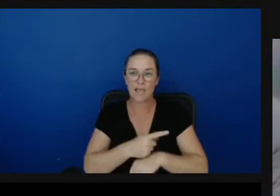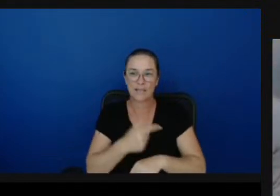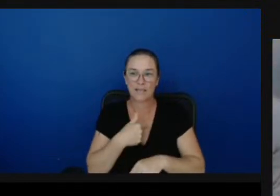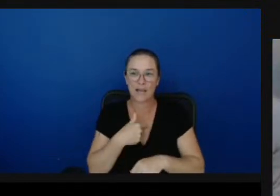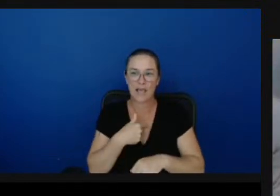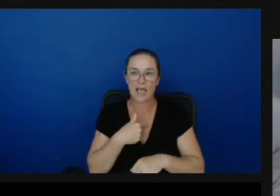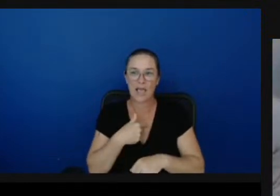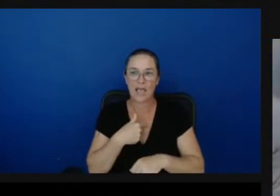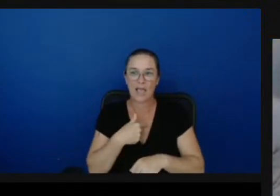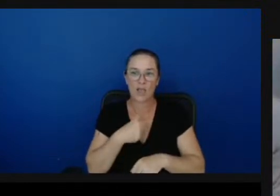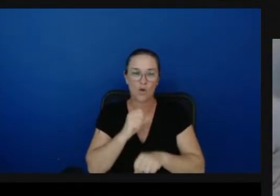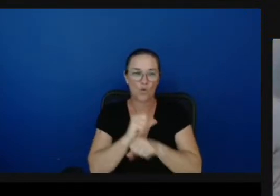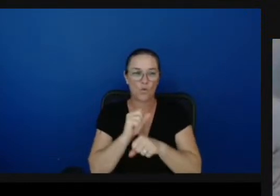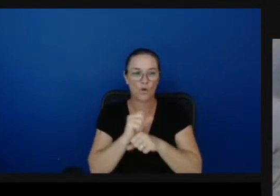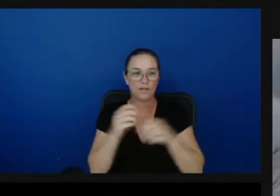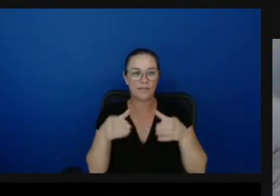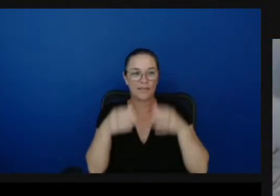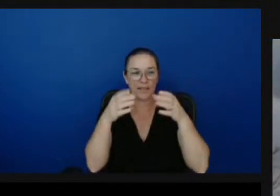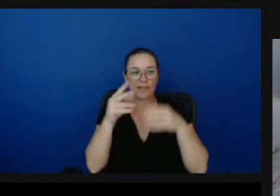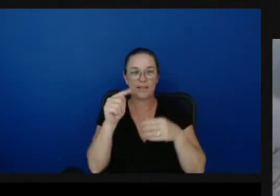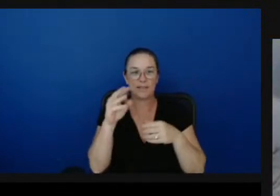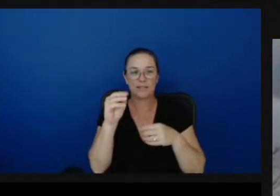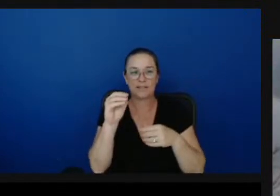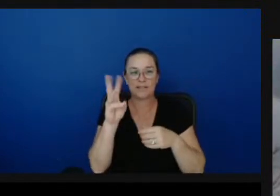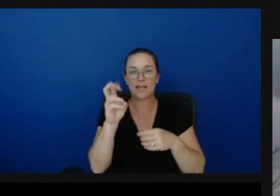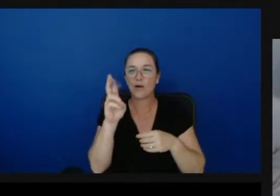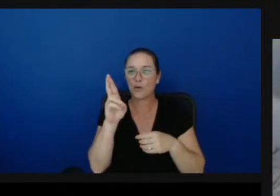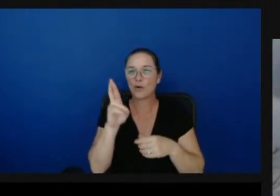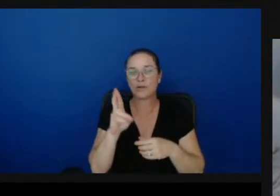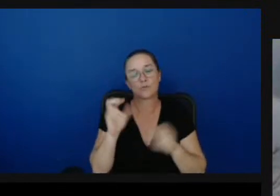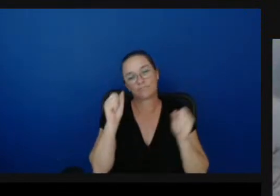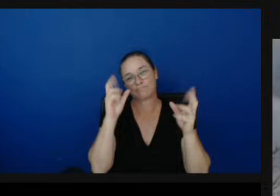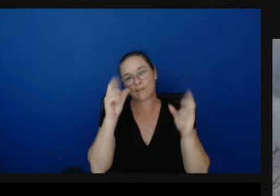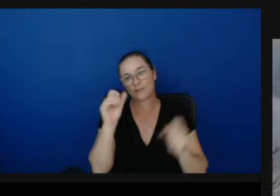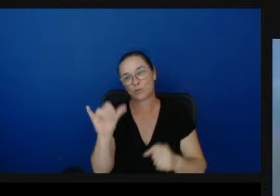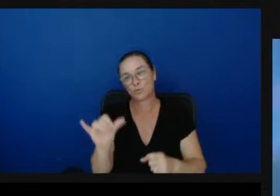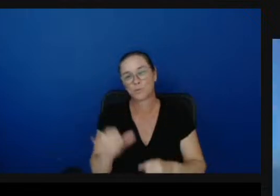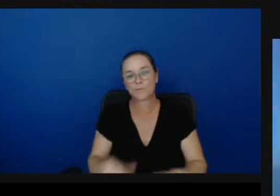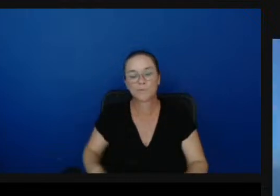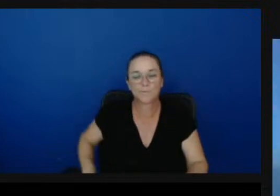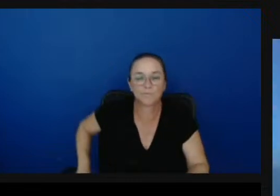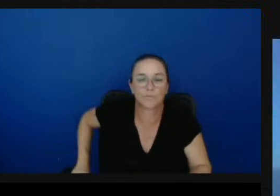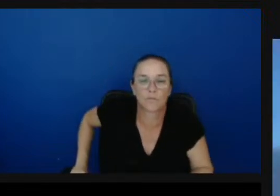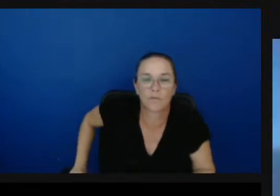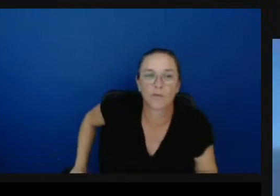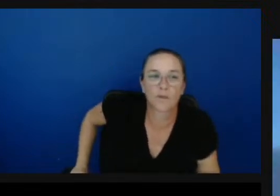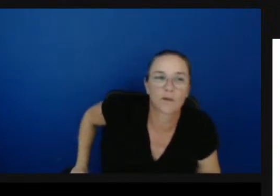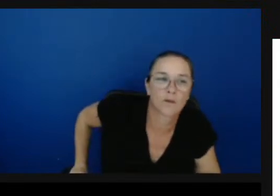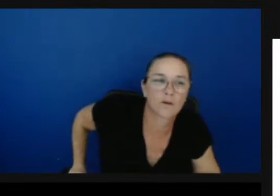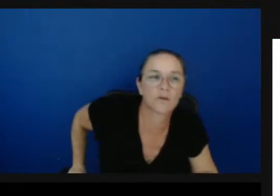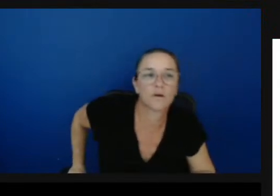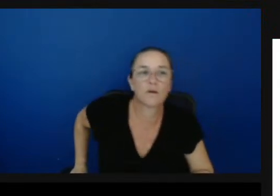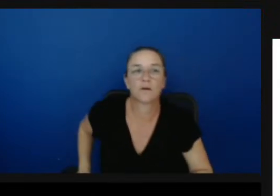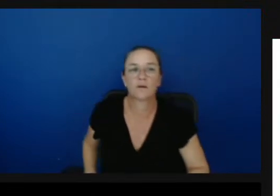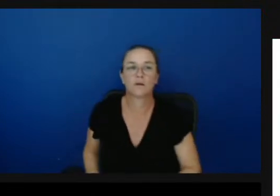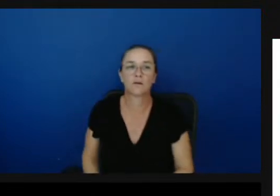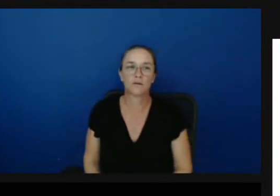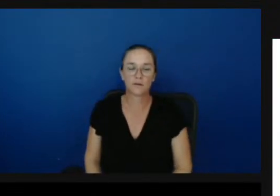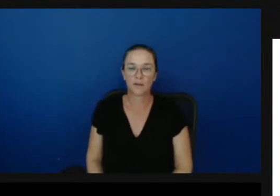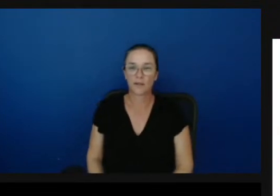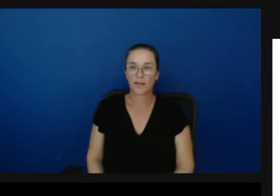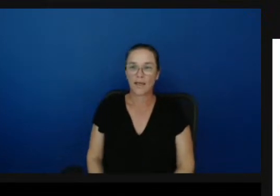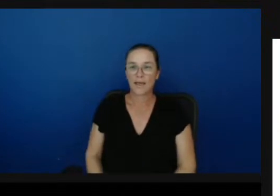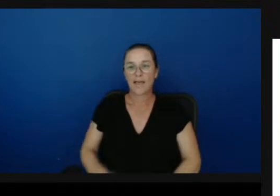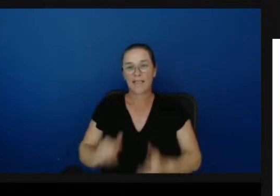put my laptop up here in a tower and work from up there and look all around, which is really fantastic too. But all that is gone. It's the end of an